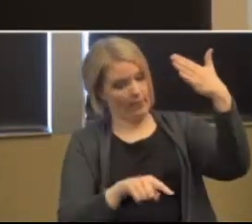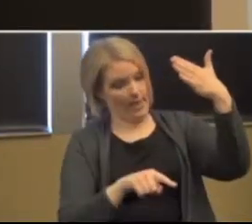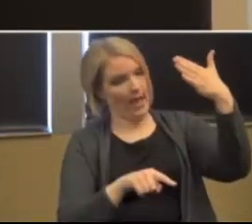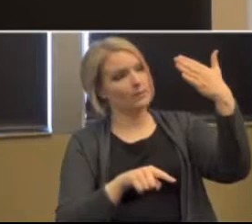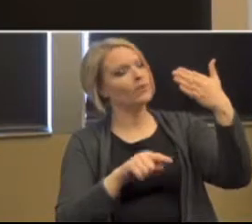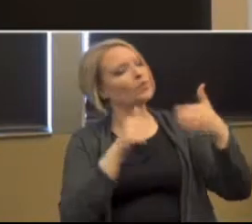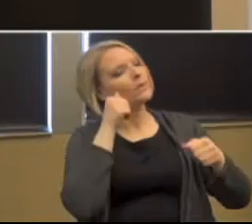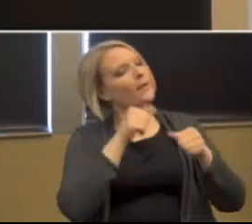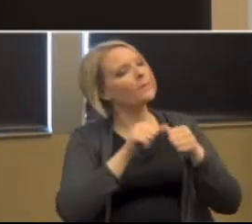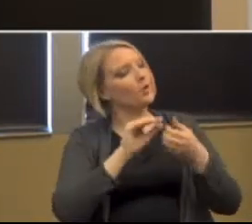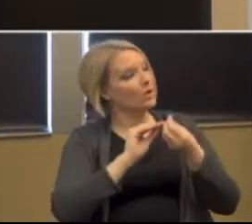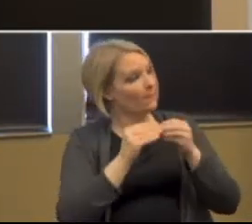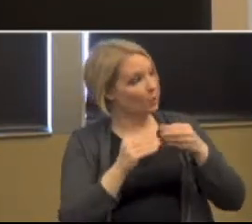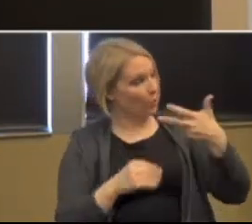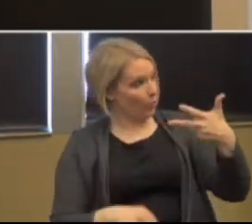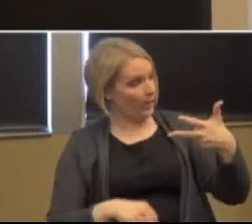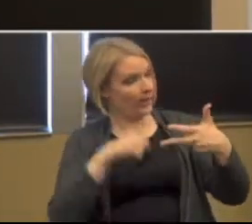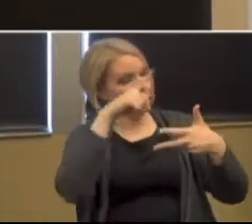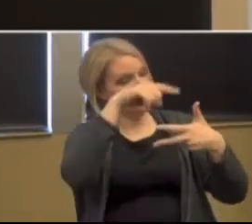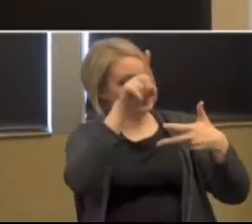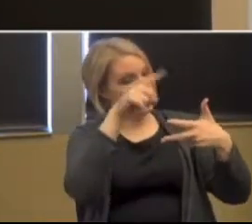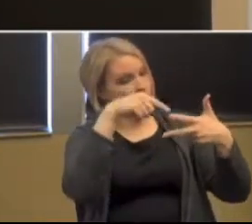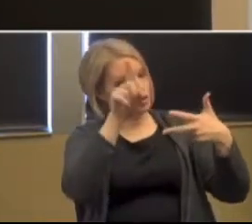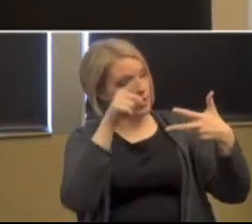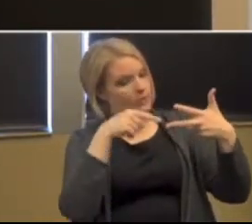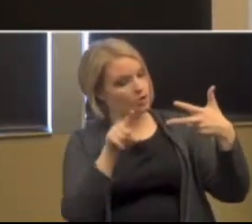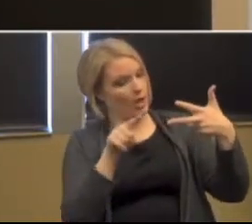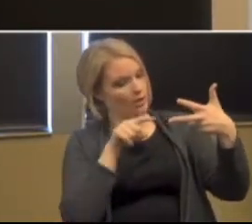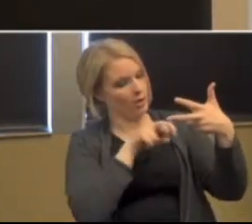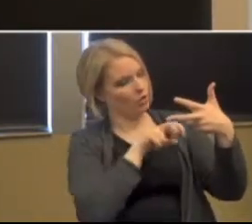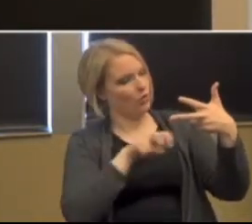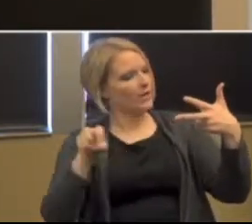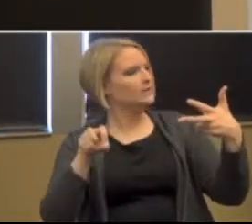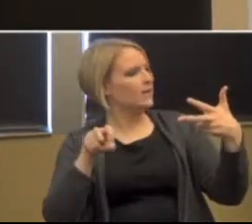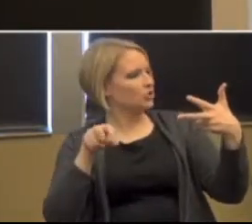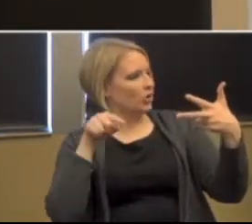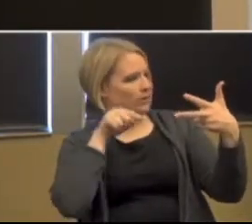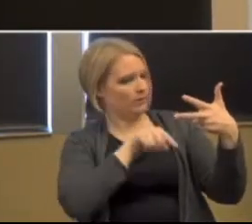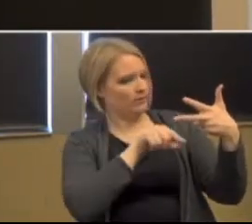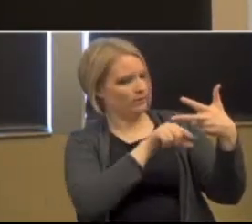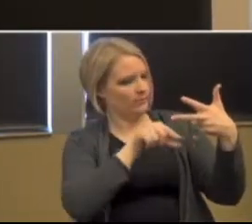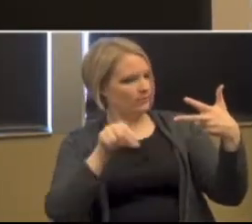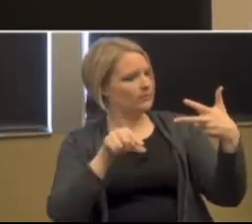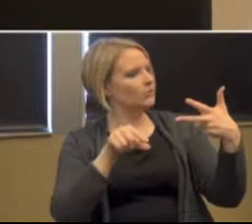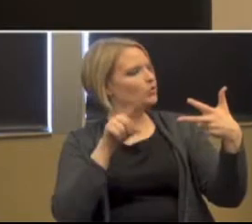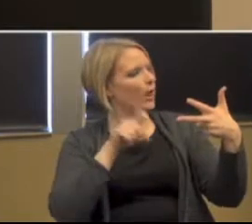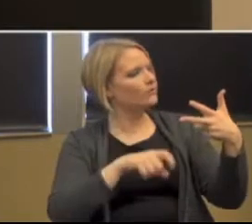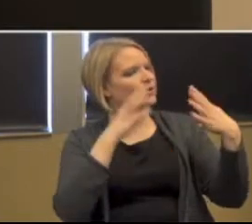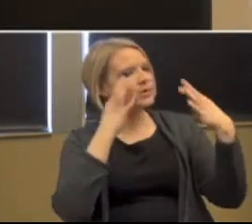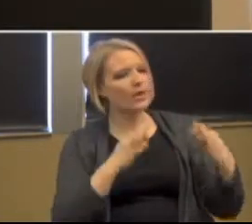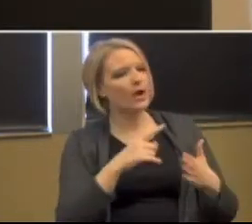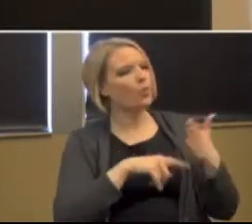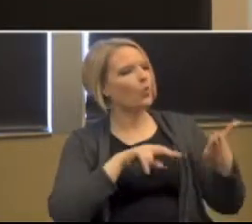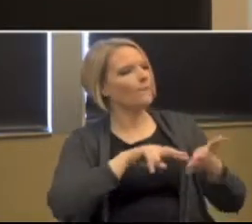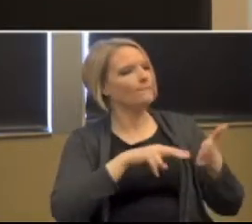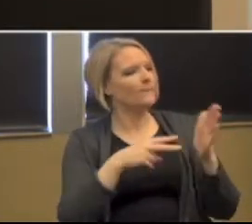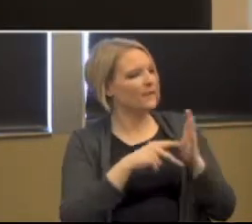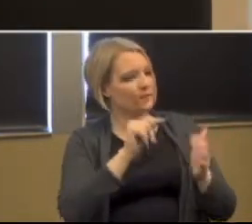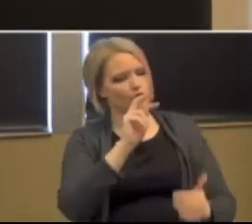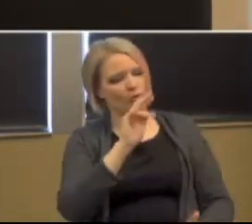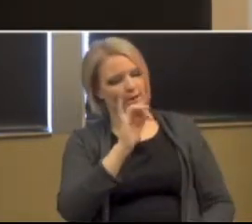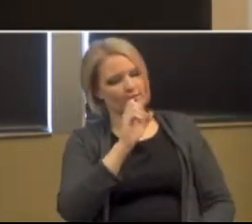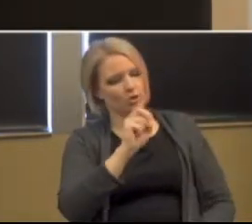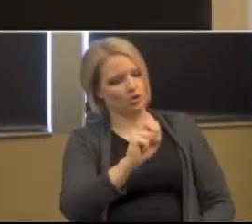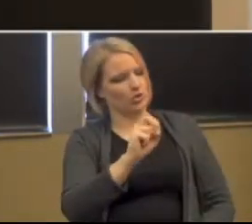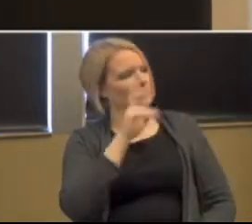number of three tasks with your transition at the bottom. So you need to decide what that's going to be to make